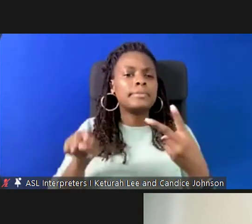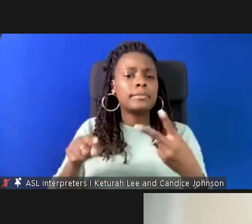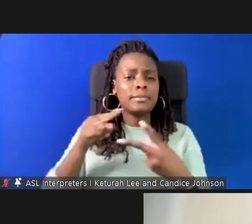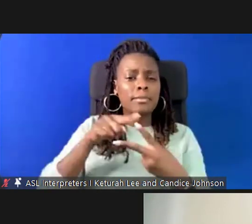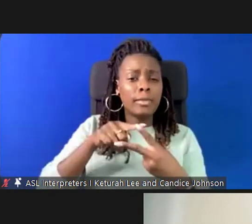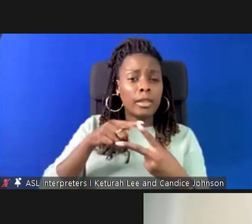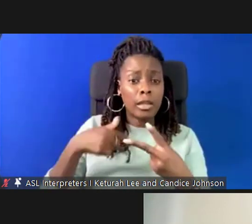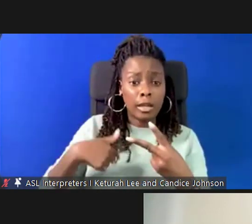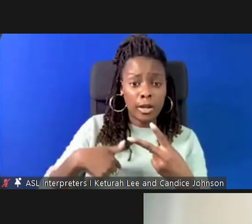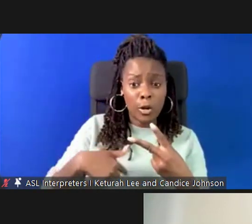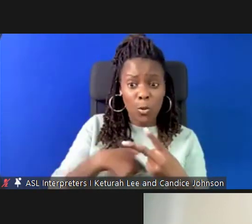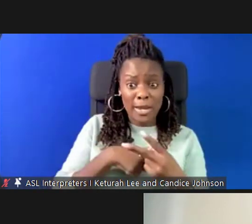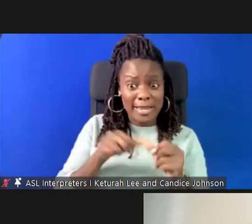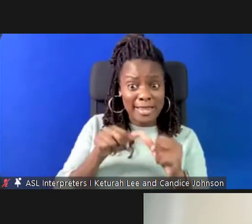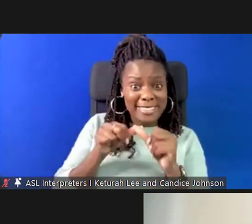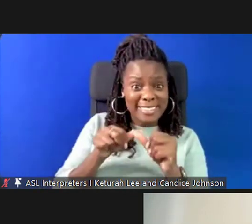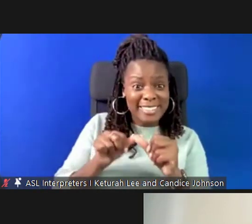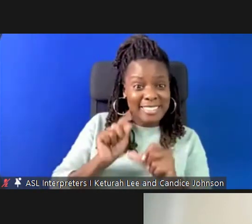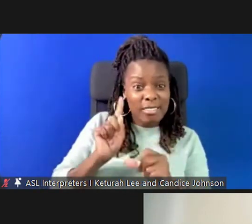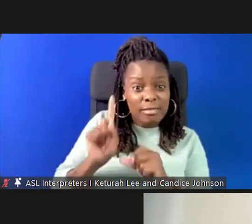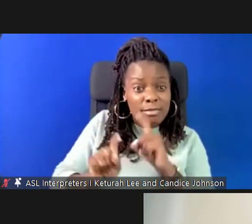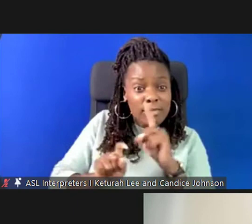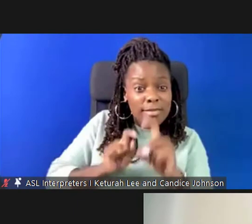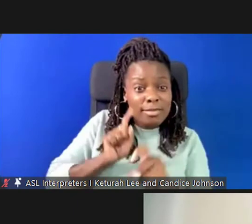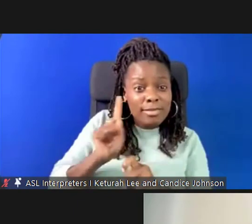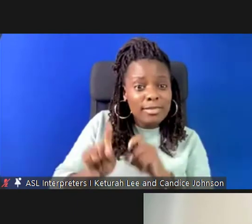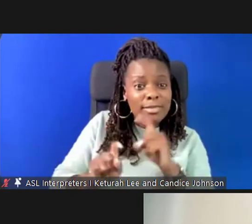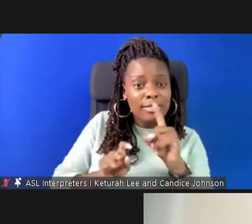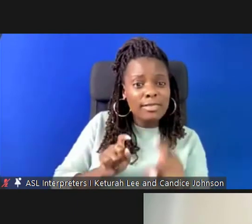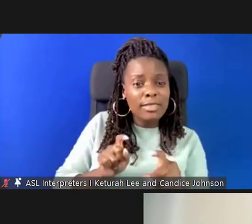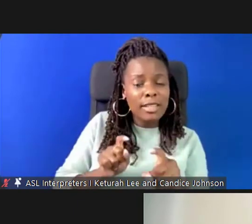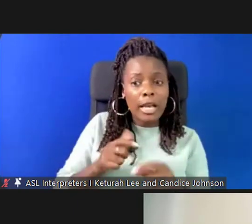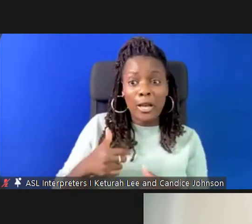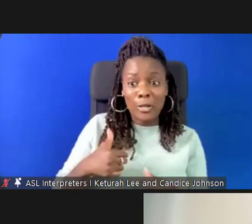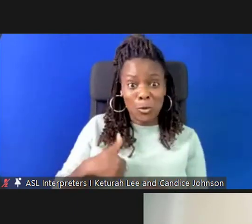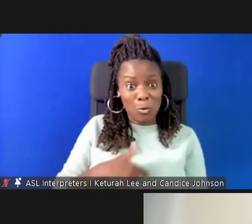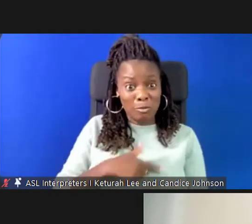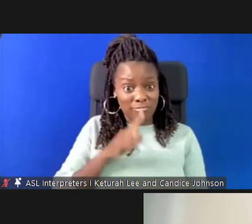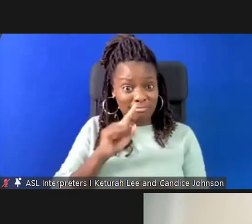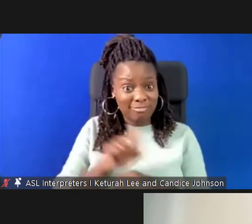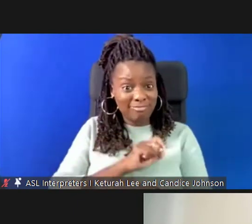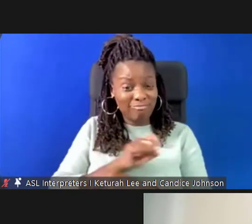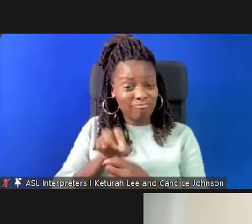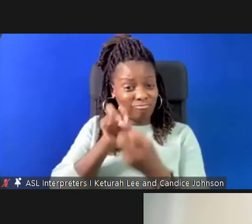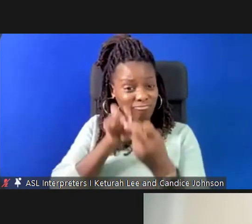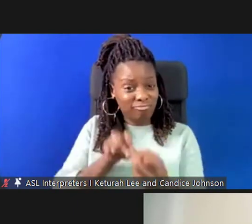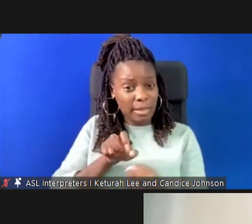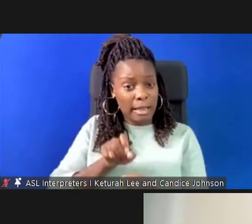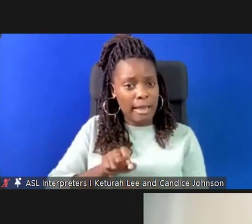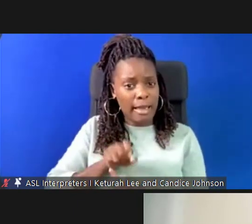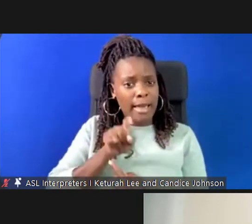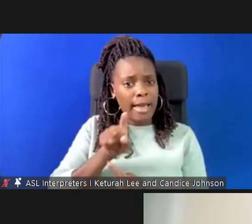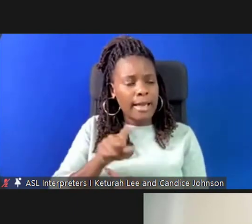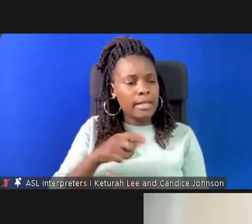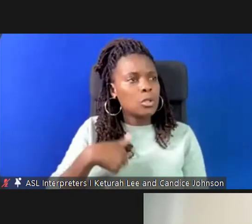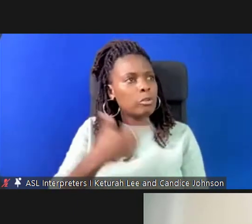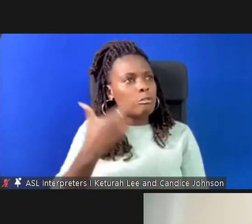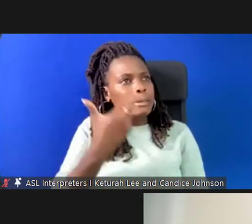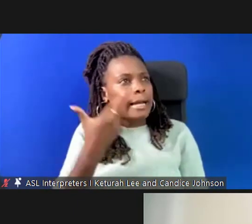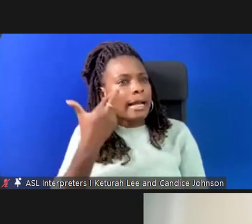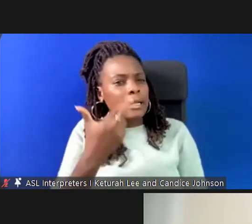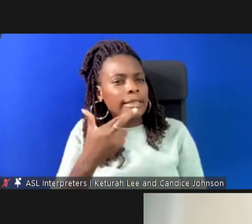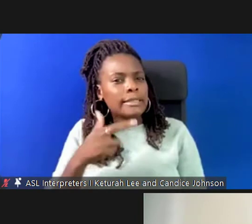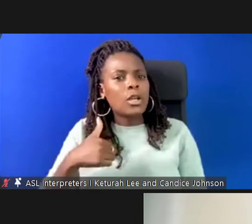consistent in how we get this information so that when we ask someone about their lived experience, we understand, yes, we're talking about the same